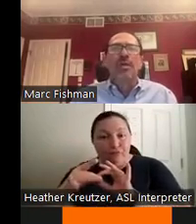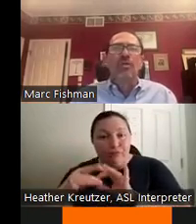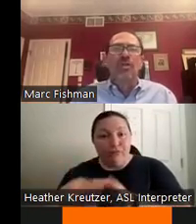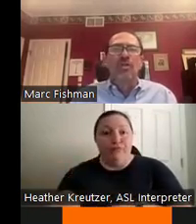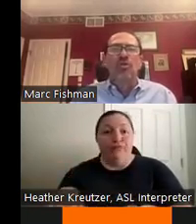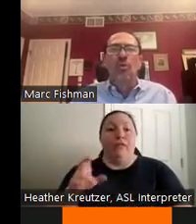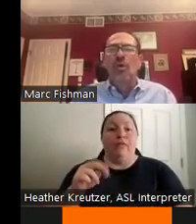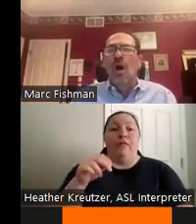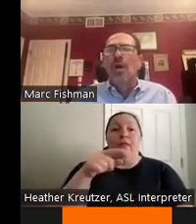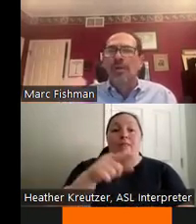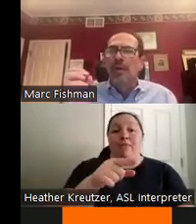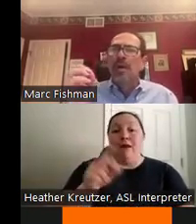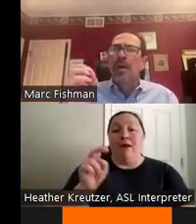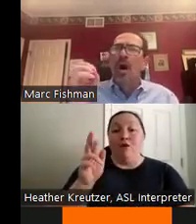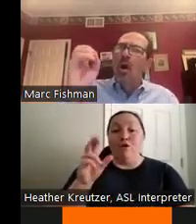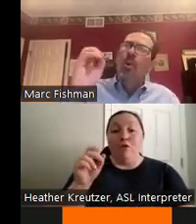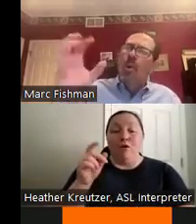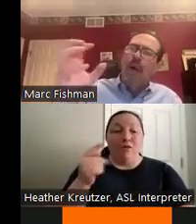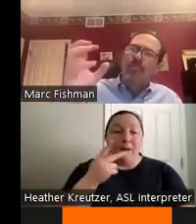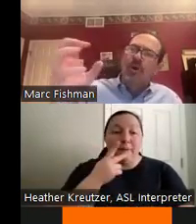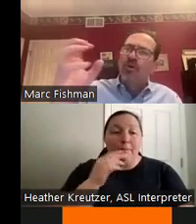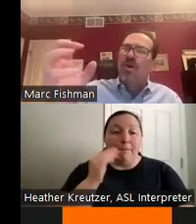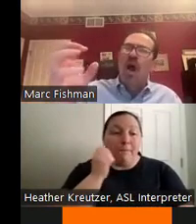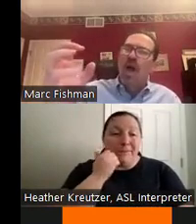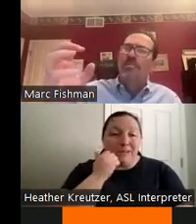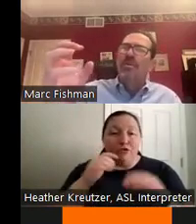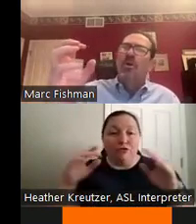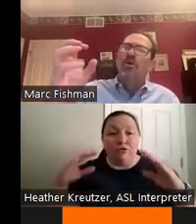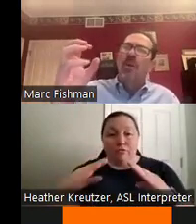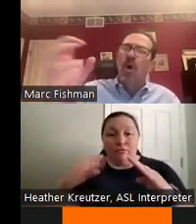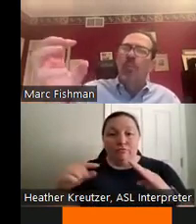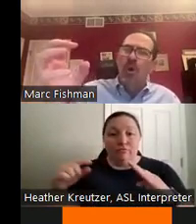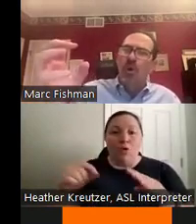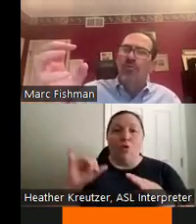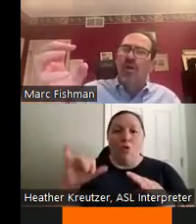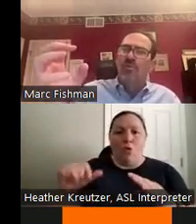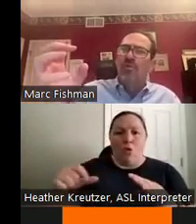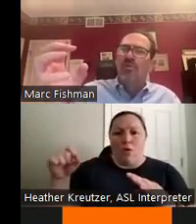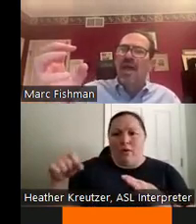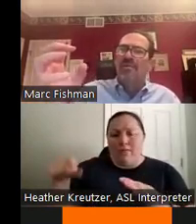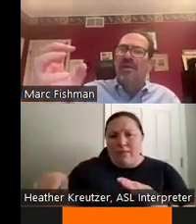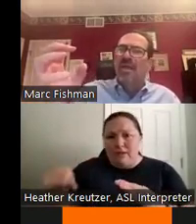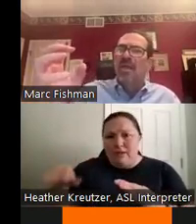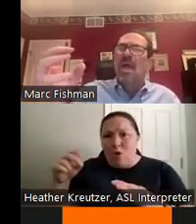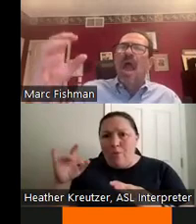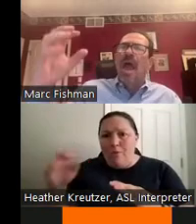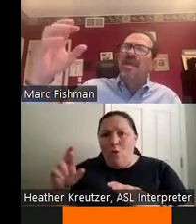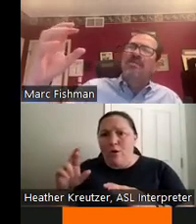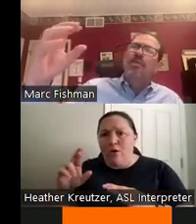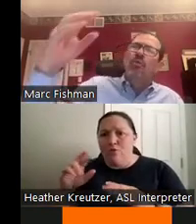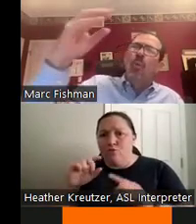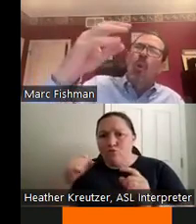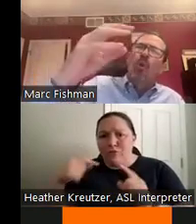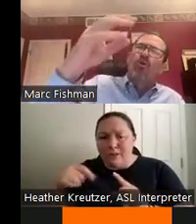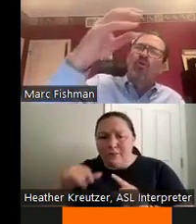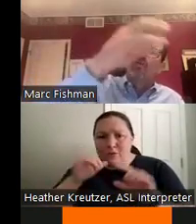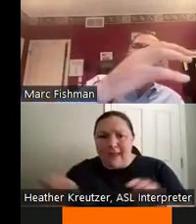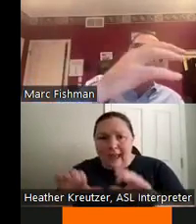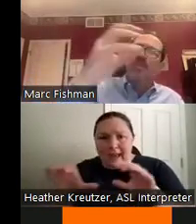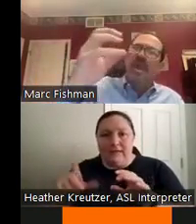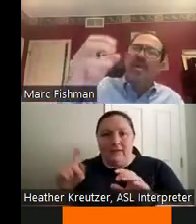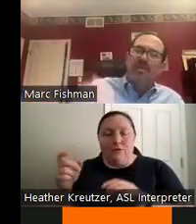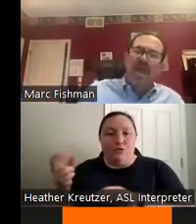neuron tells this neuron, oh, I'm turned on because my opioid receptor is activated. And in the